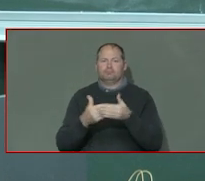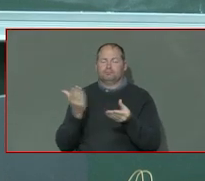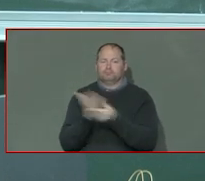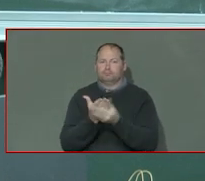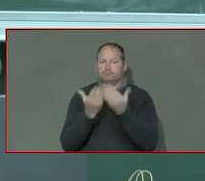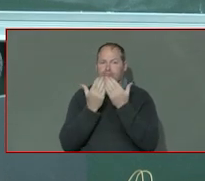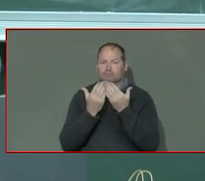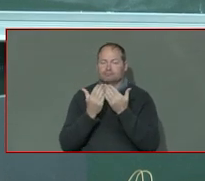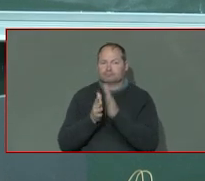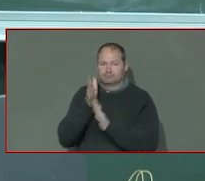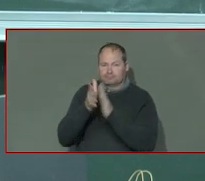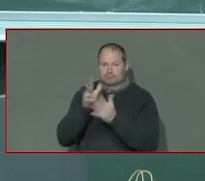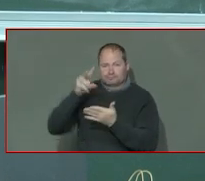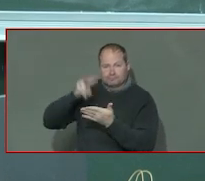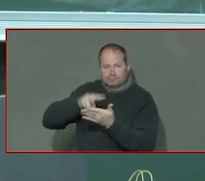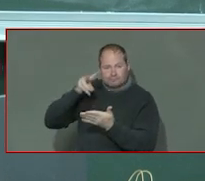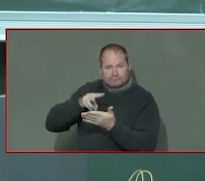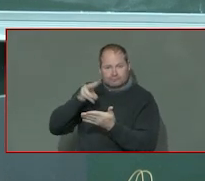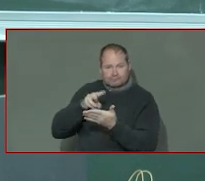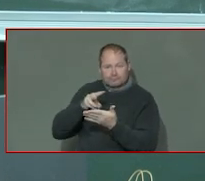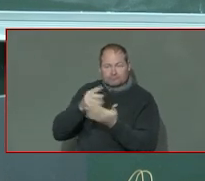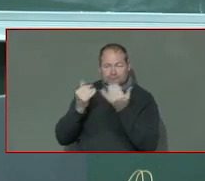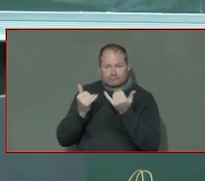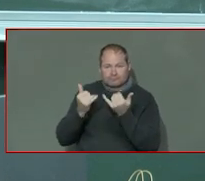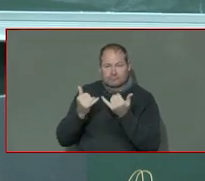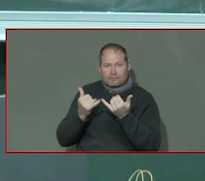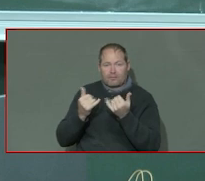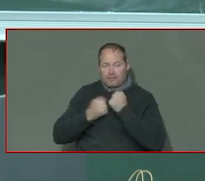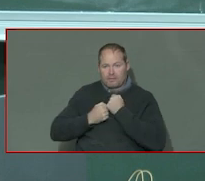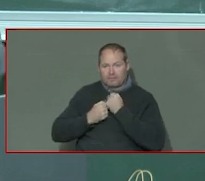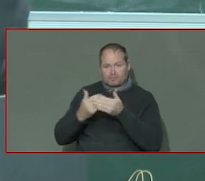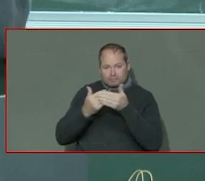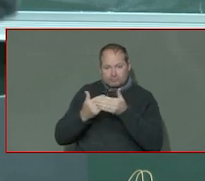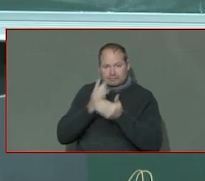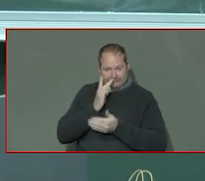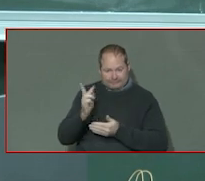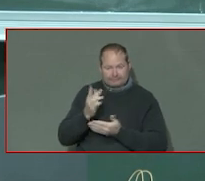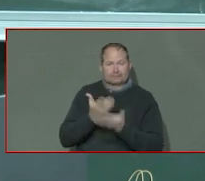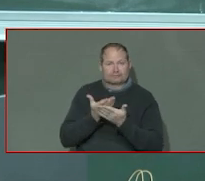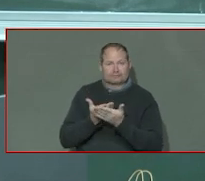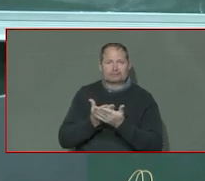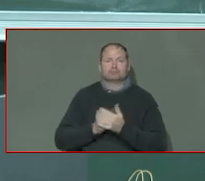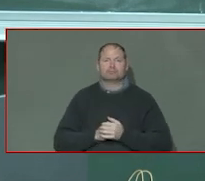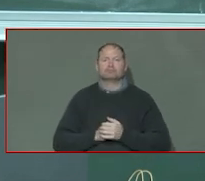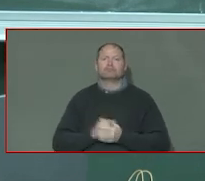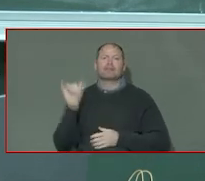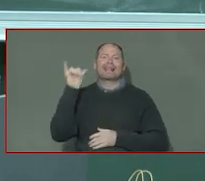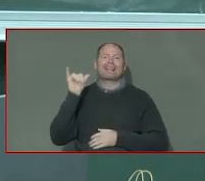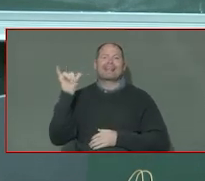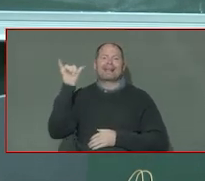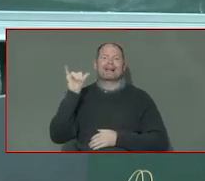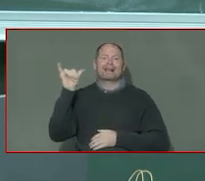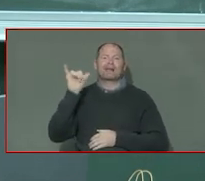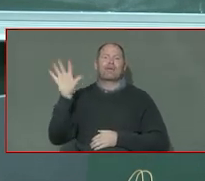studies, read through it, and make sure that you see the parental care in there. So in yellow, it's just the things that